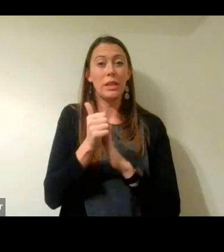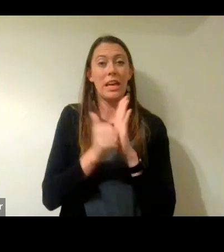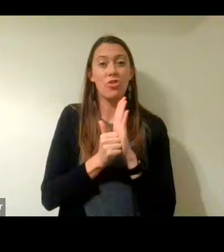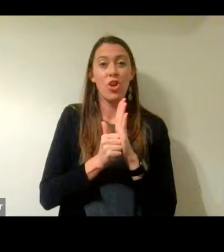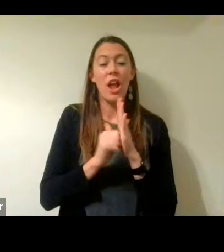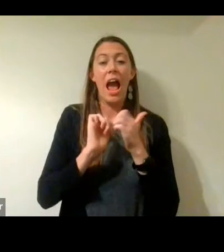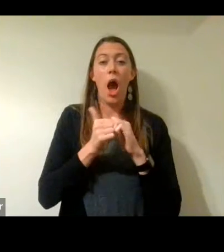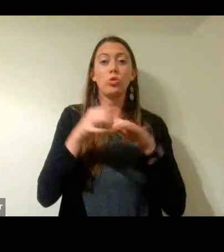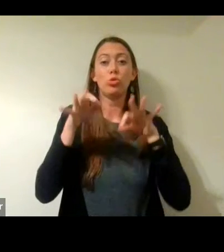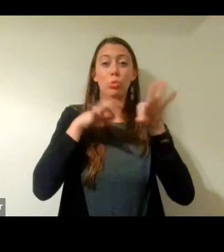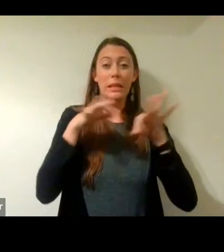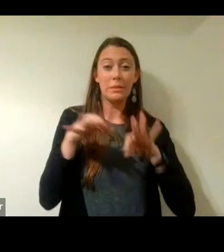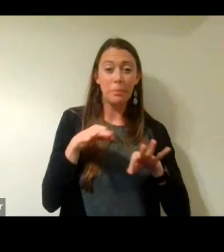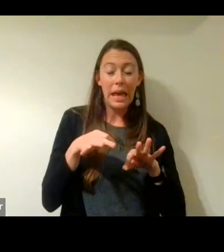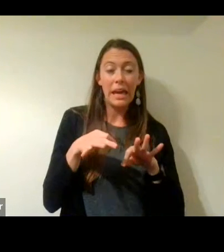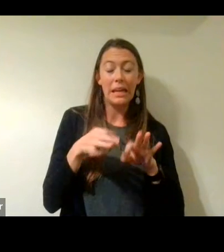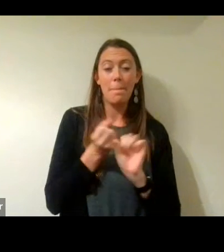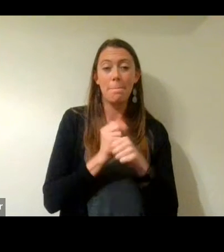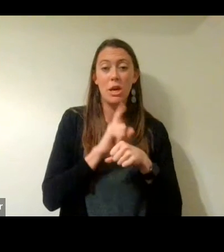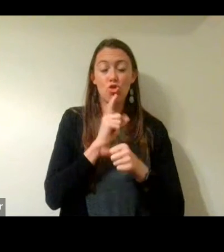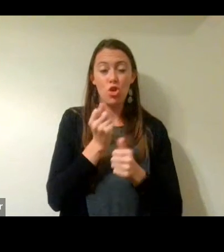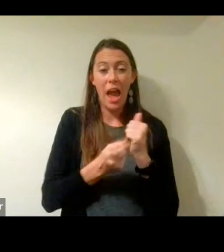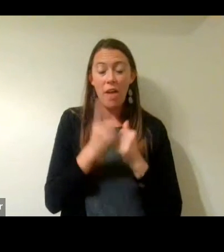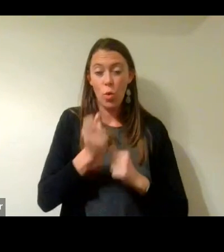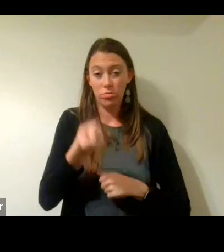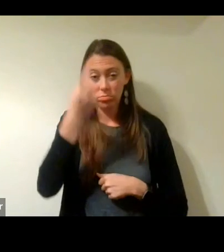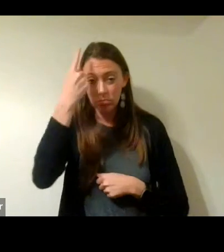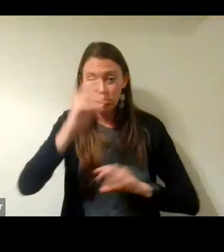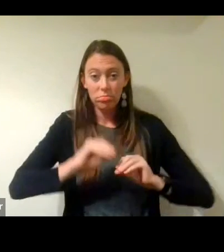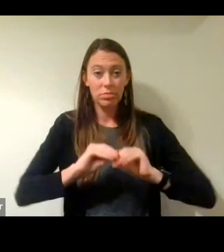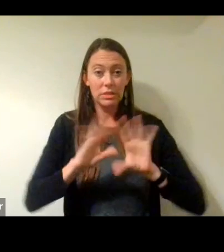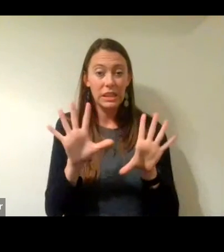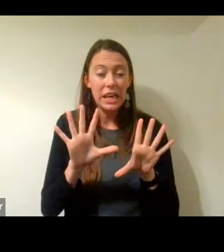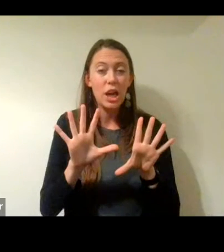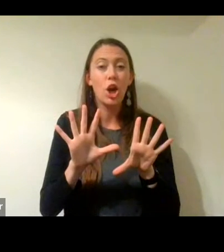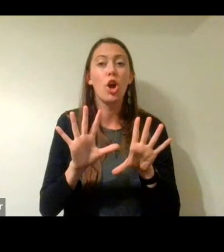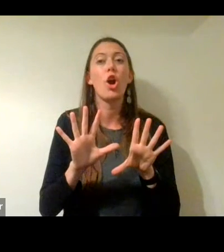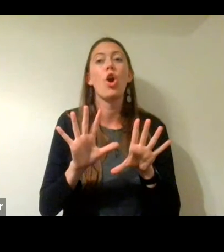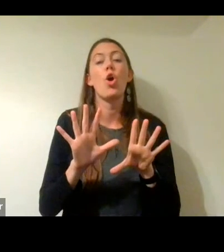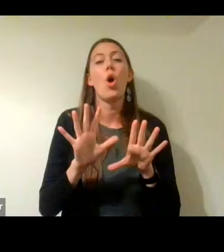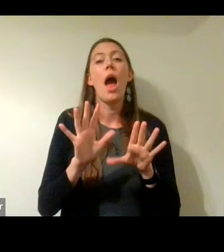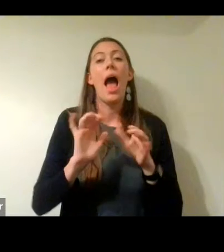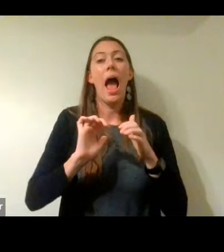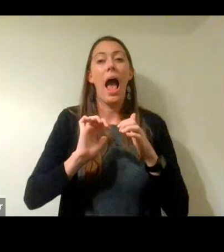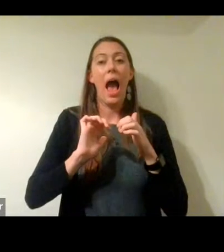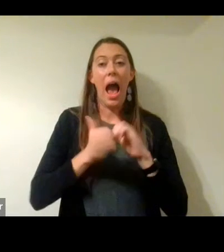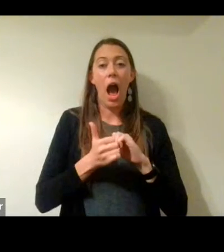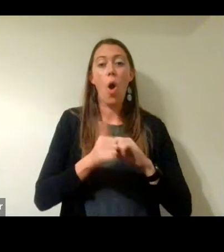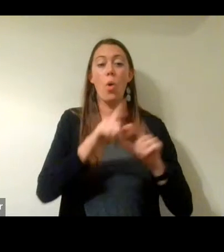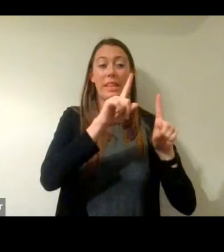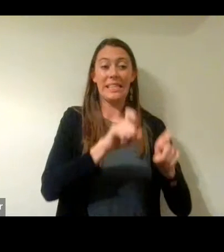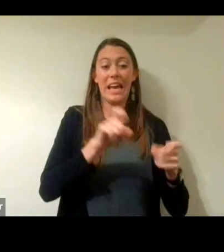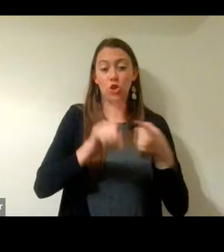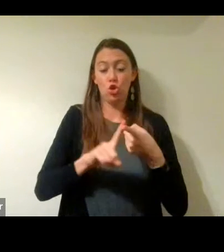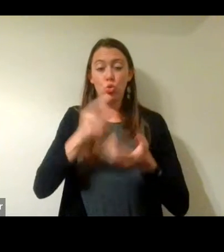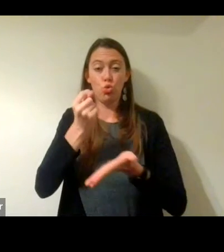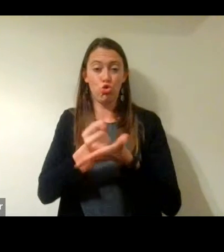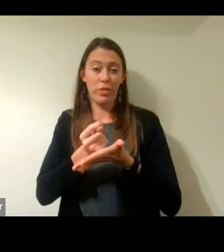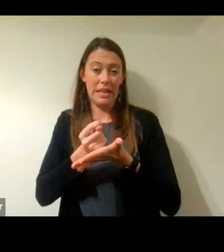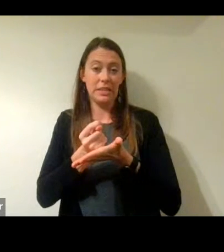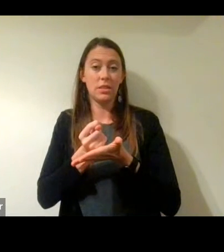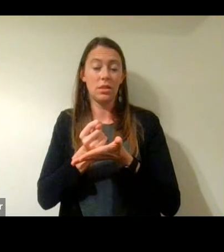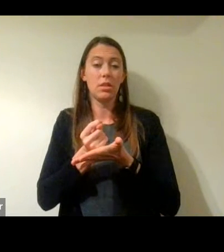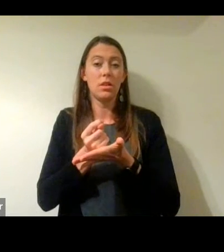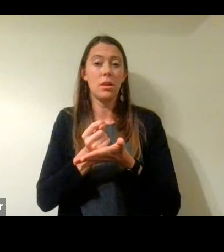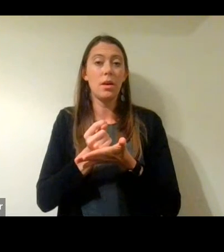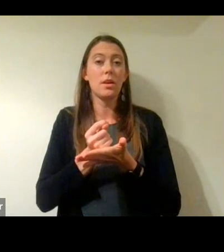we really look at the equity and the barriers around our test to treat sites, the availability of